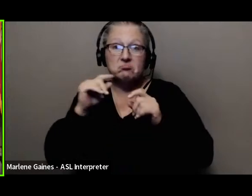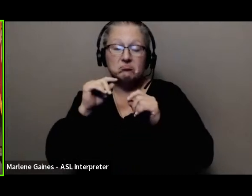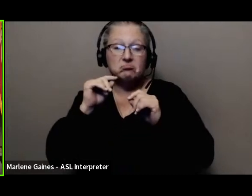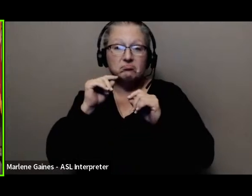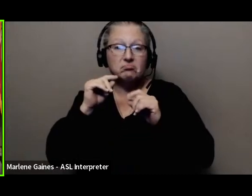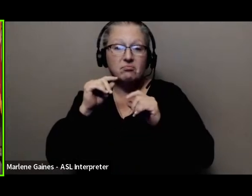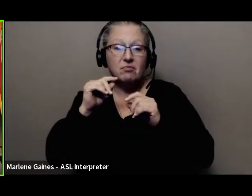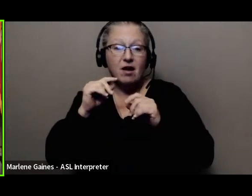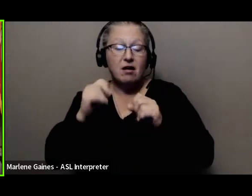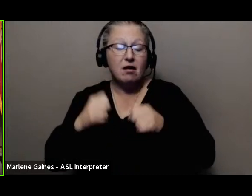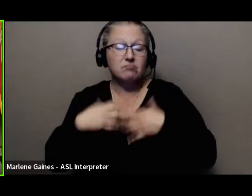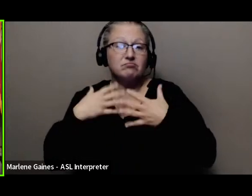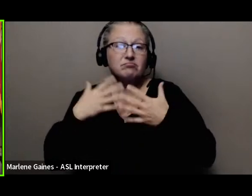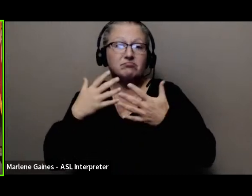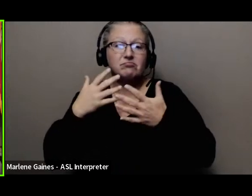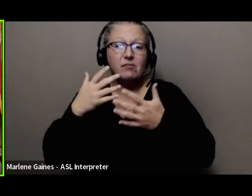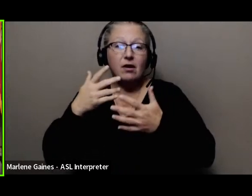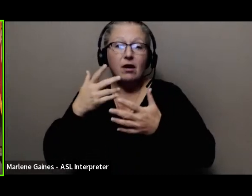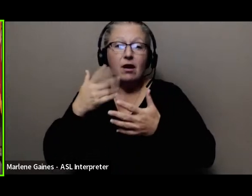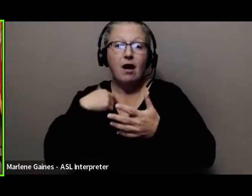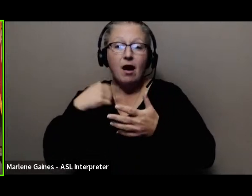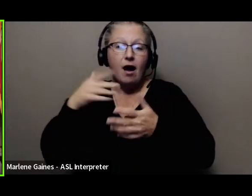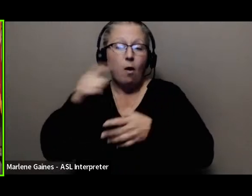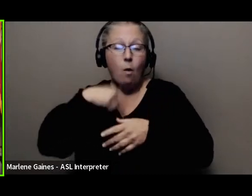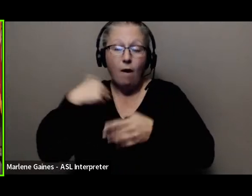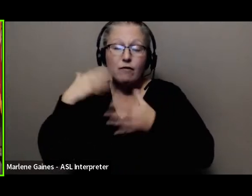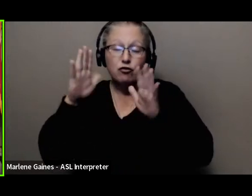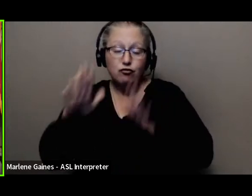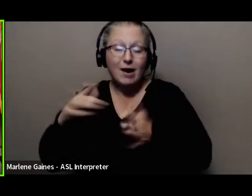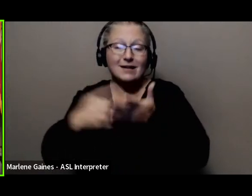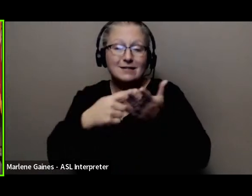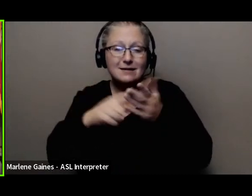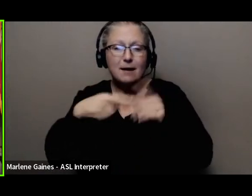things my highlights were, we got some great discussions